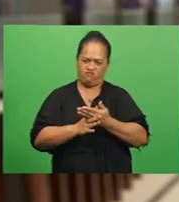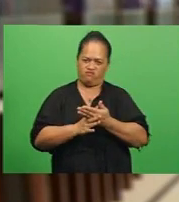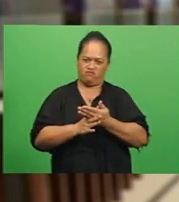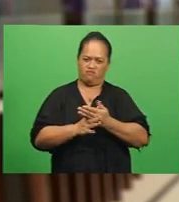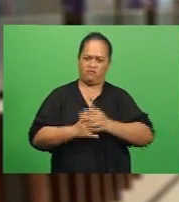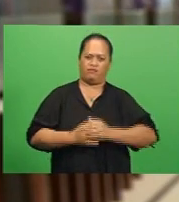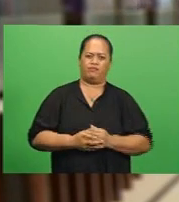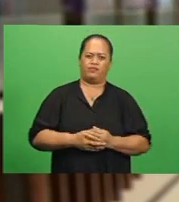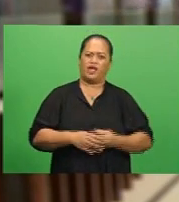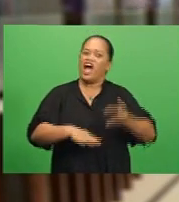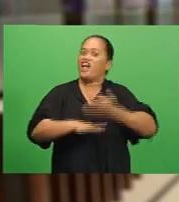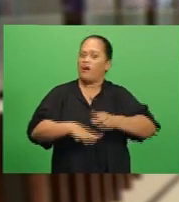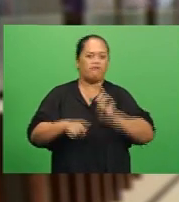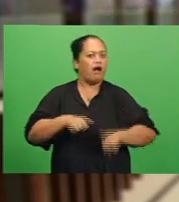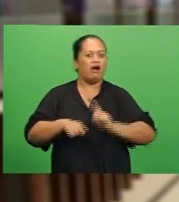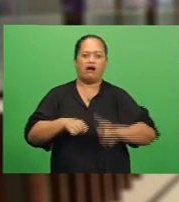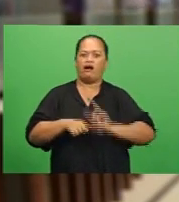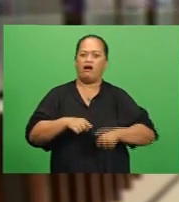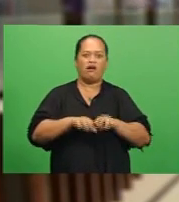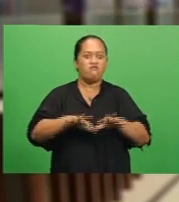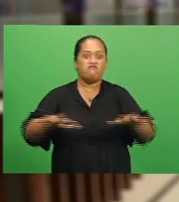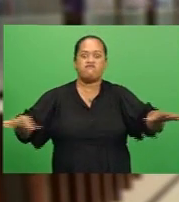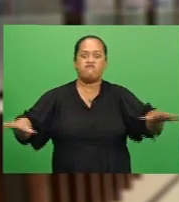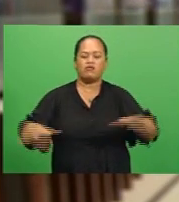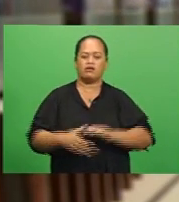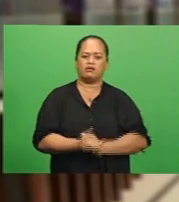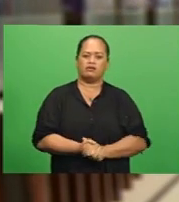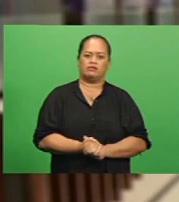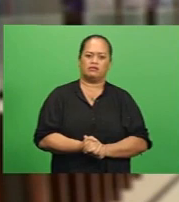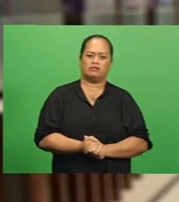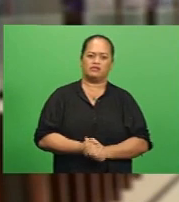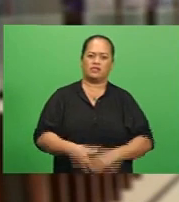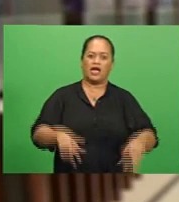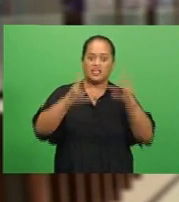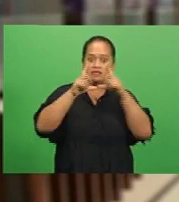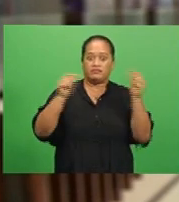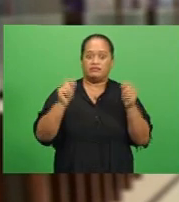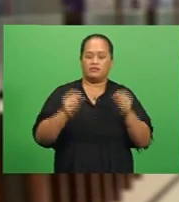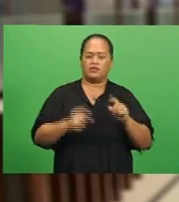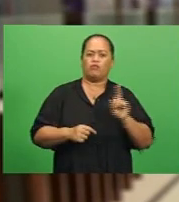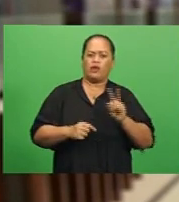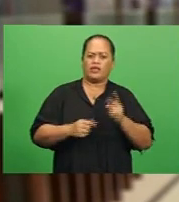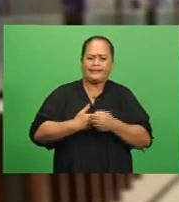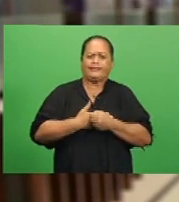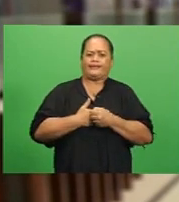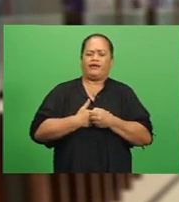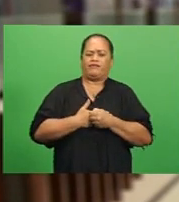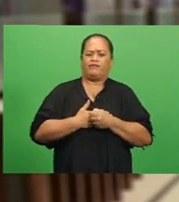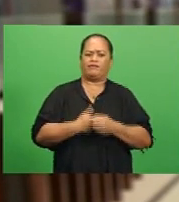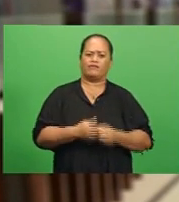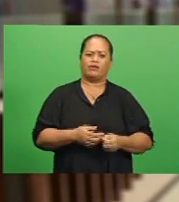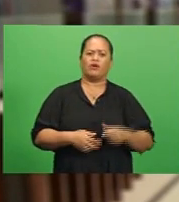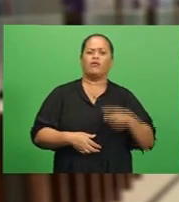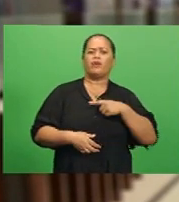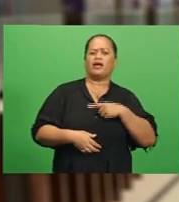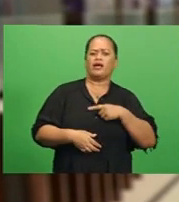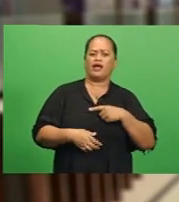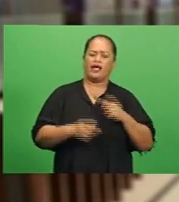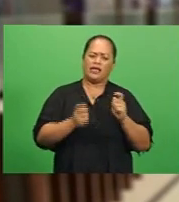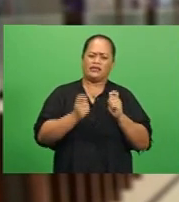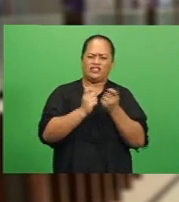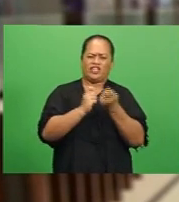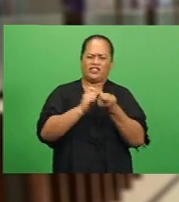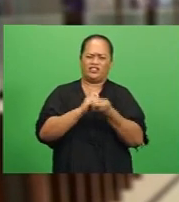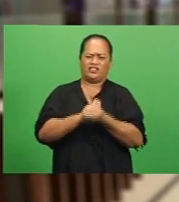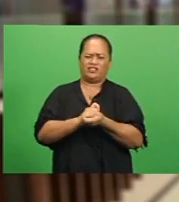fast-spreading coronavirus variant. In Japan, the safe haven yen was little changed as the Prime Minister said the government